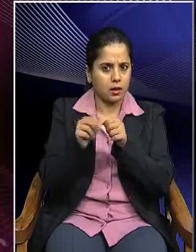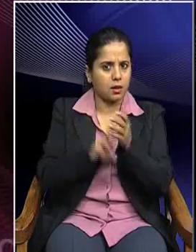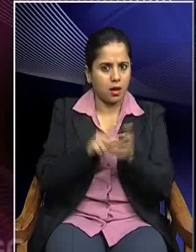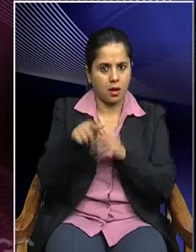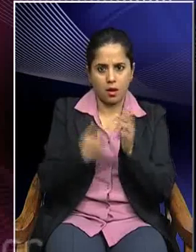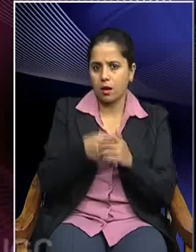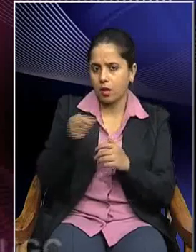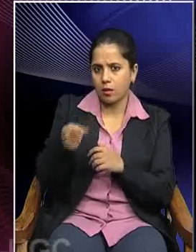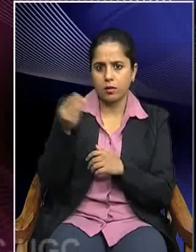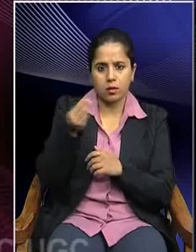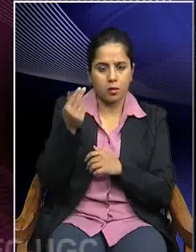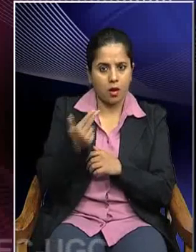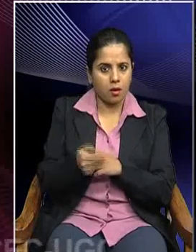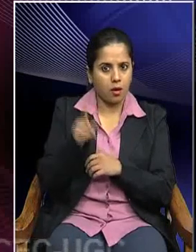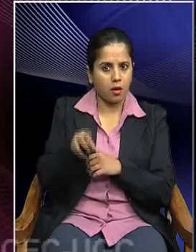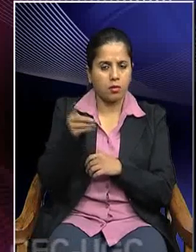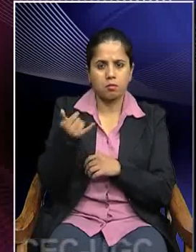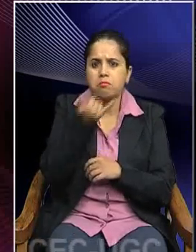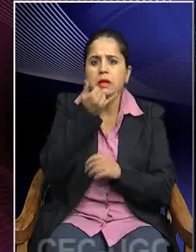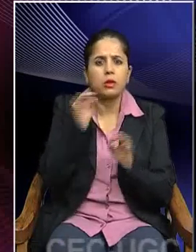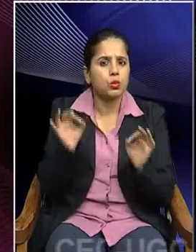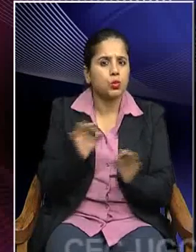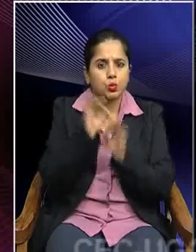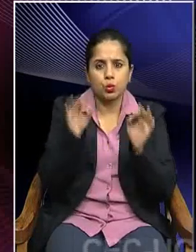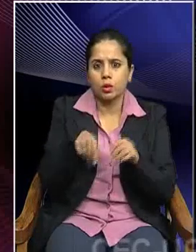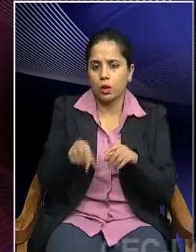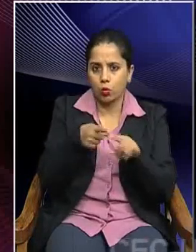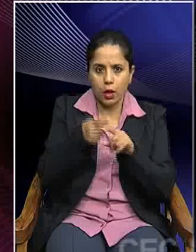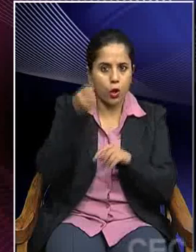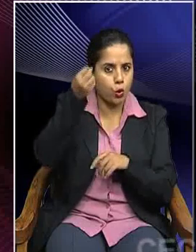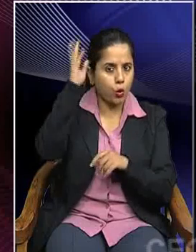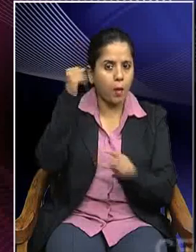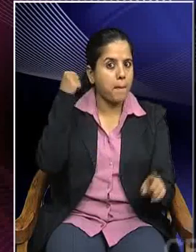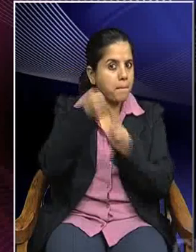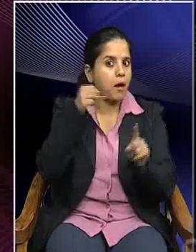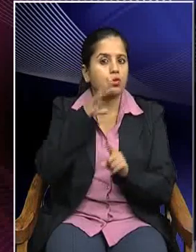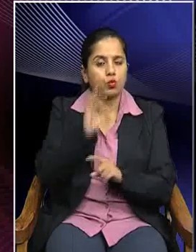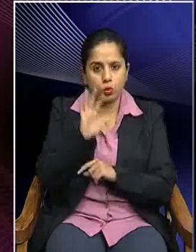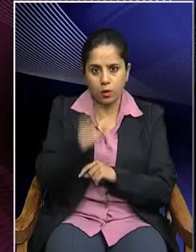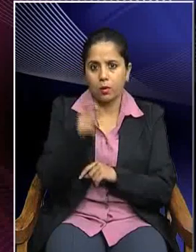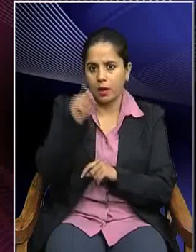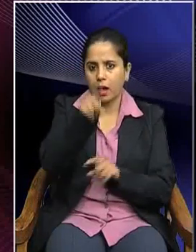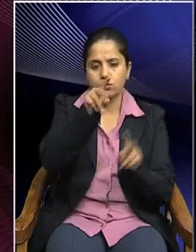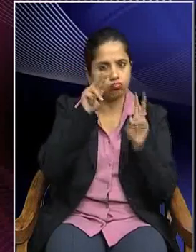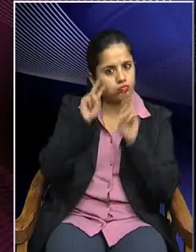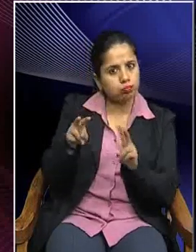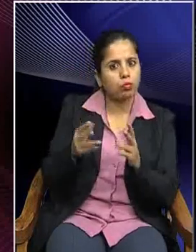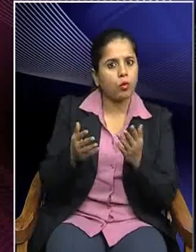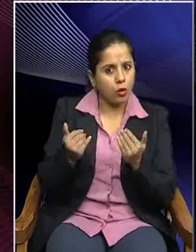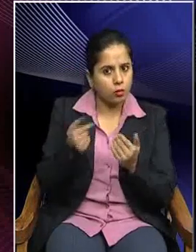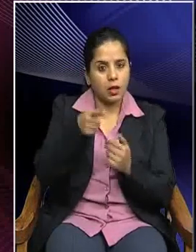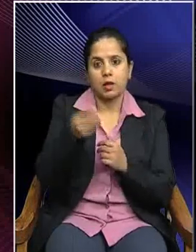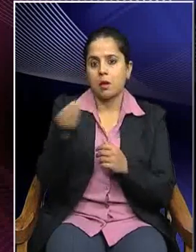there is an unmistaken Greco-Roman impact that can be seen. There are